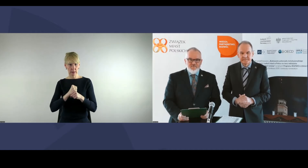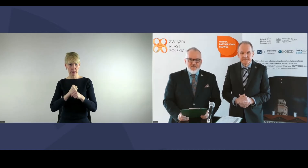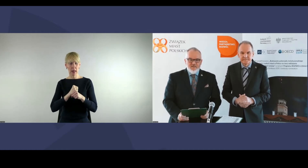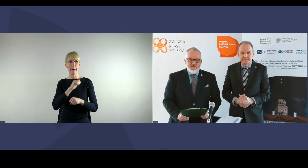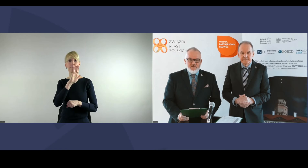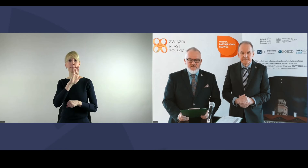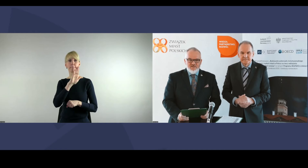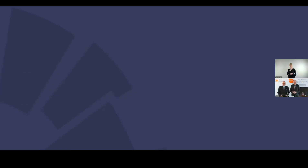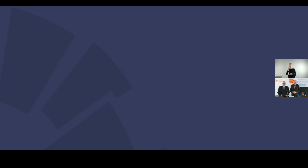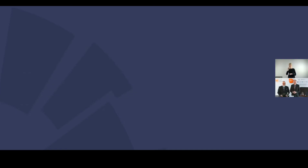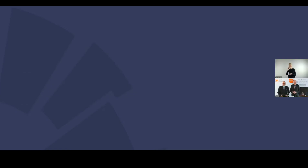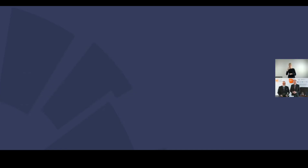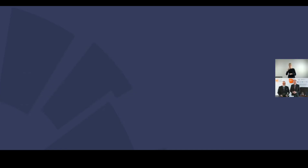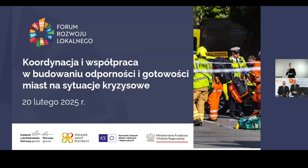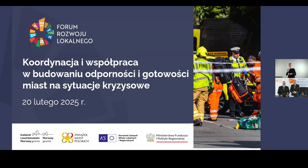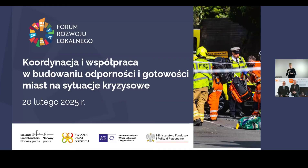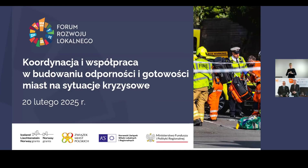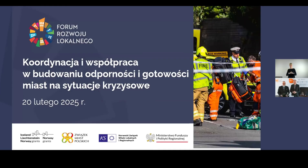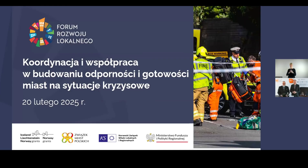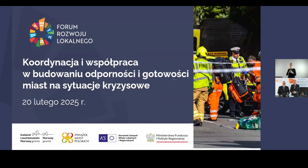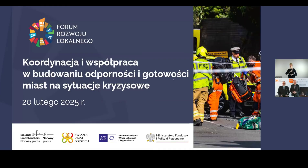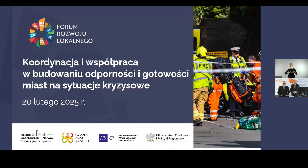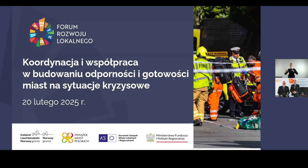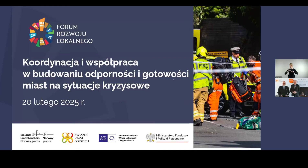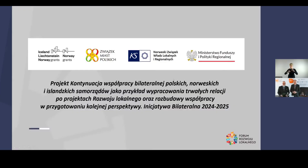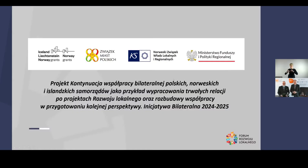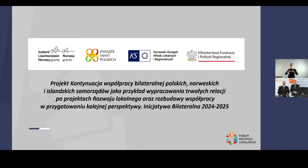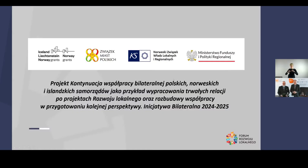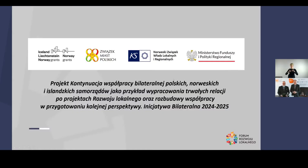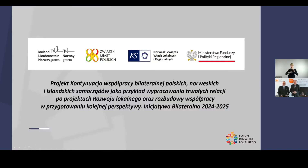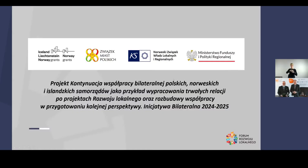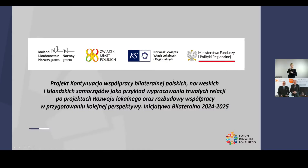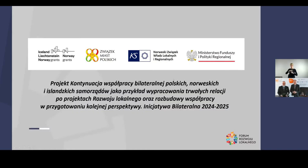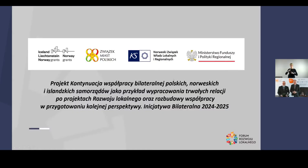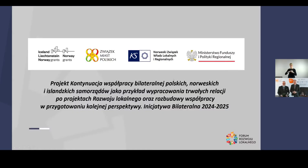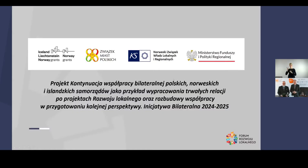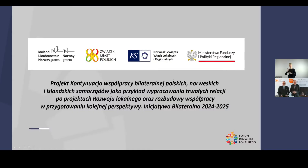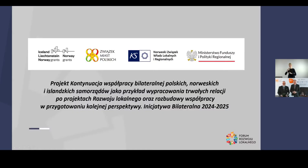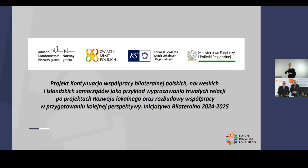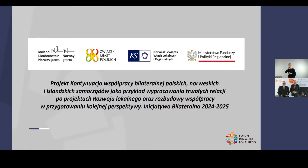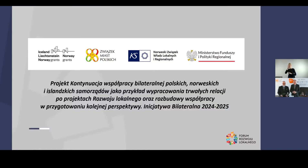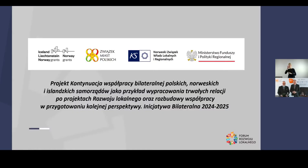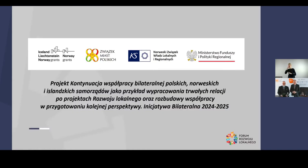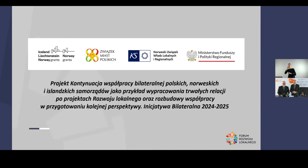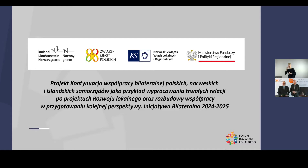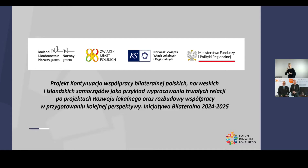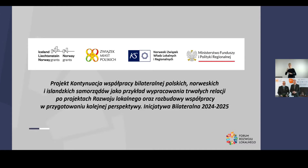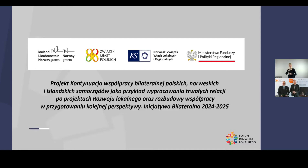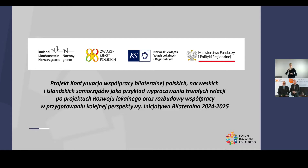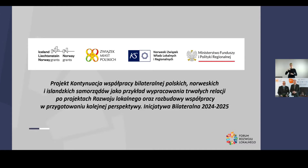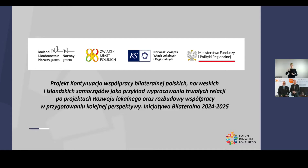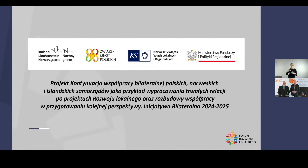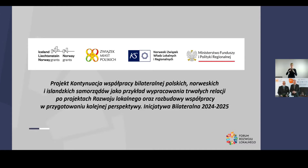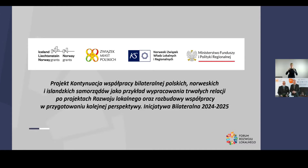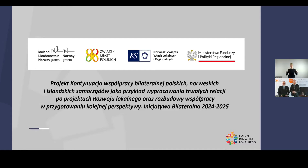is organized in the framework of the bilateral collaboration program, in collaboration with Norwegian, Icelandic, and Polish